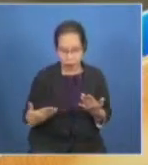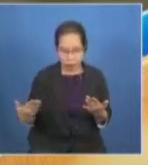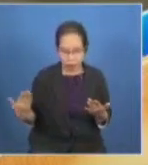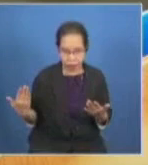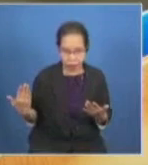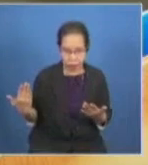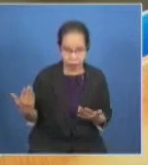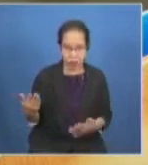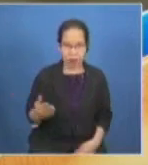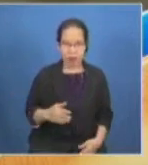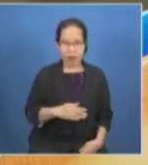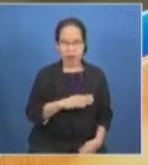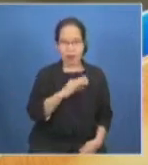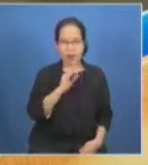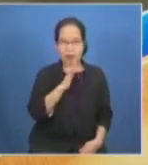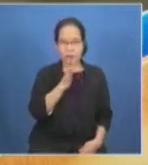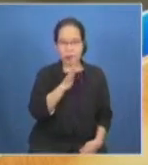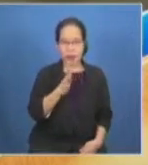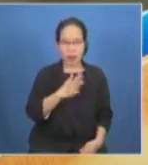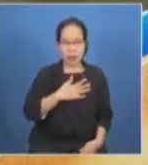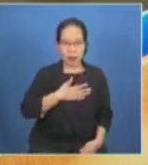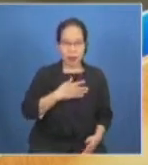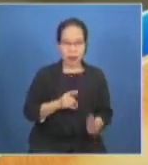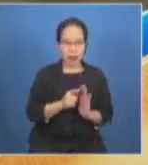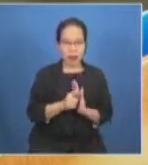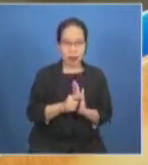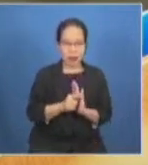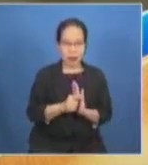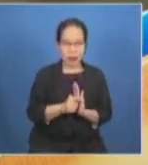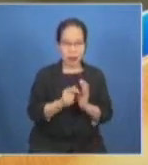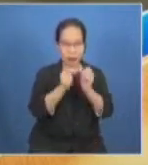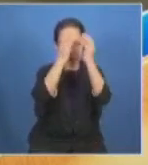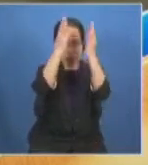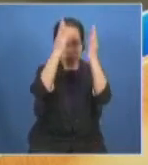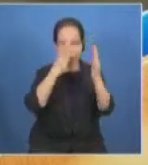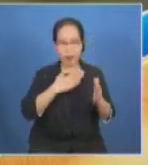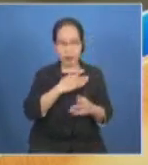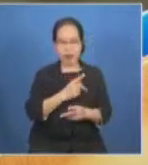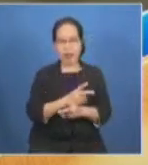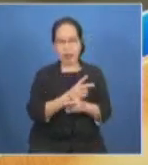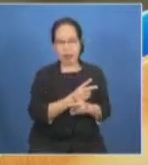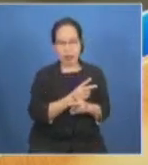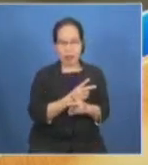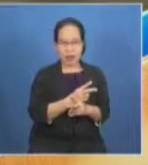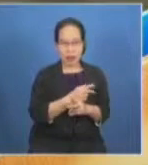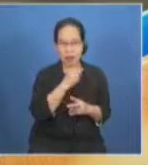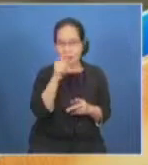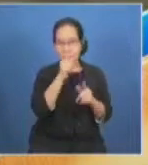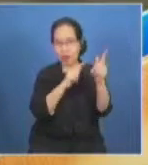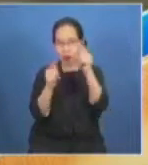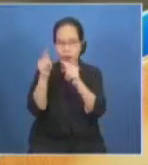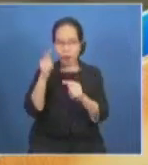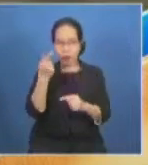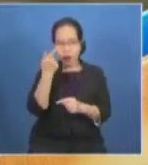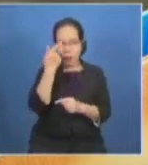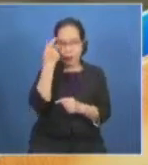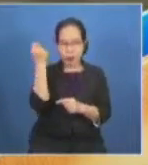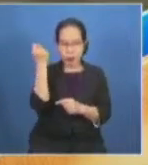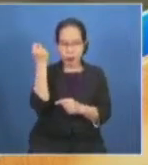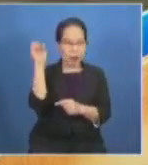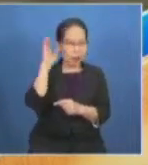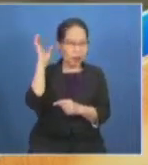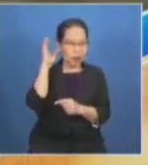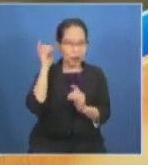time, I said, "Father, I leave everything in your hands." I was not troubled because I